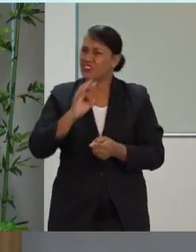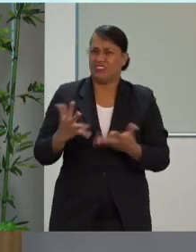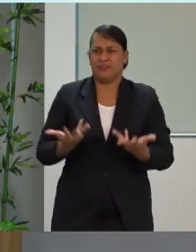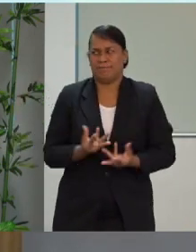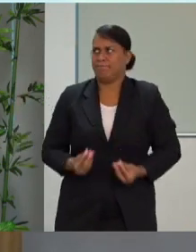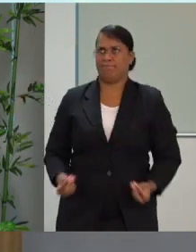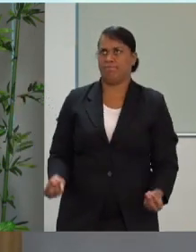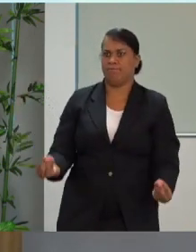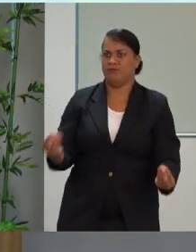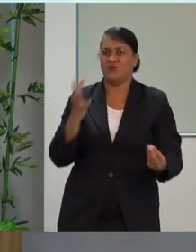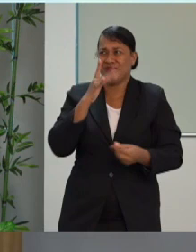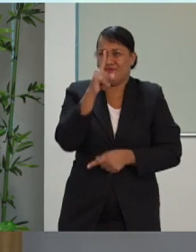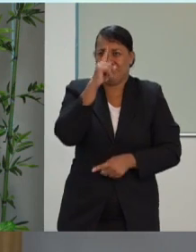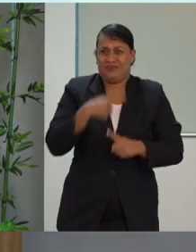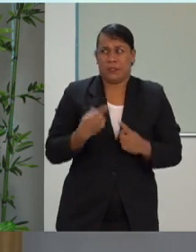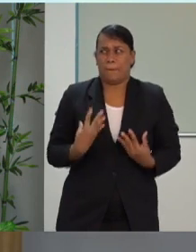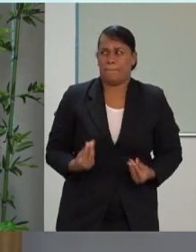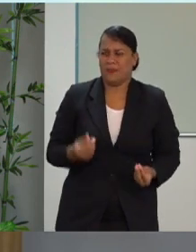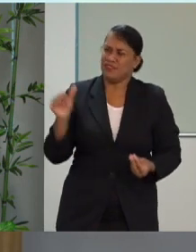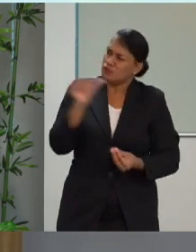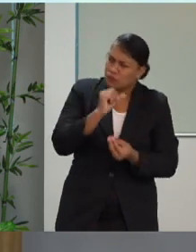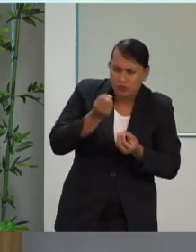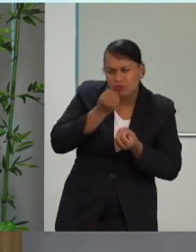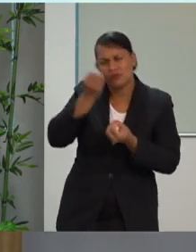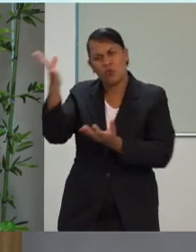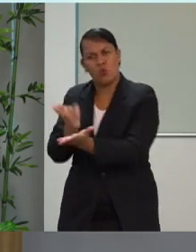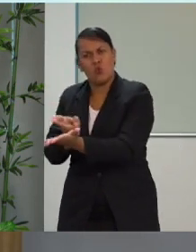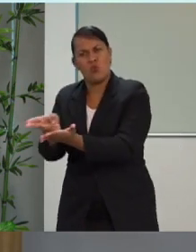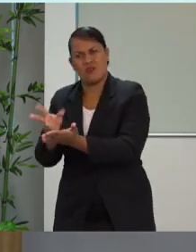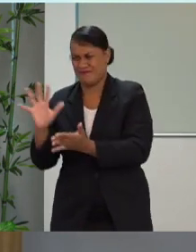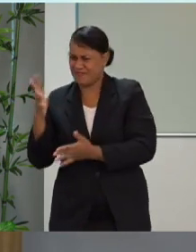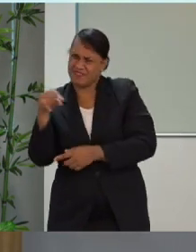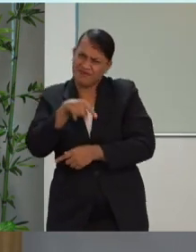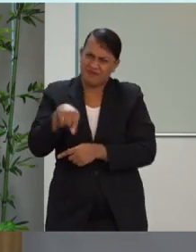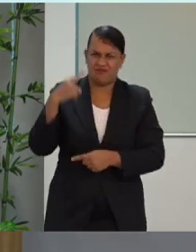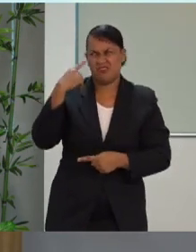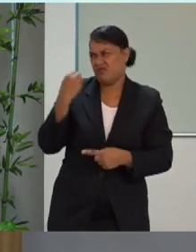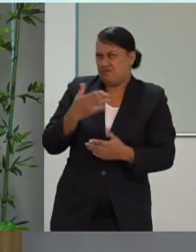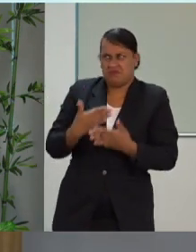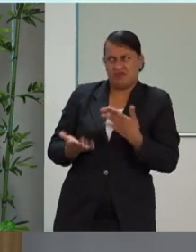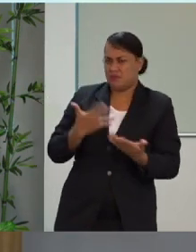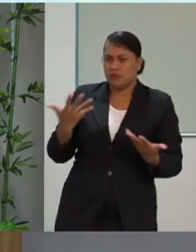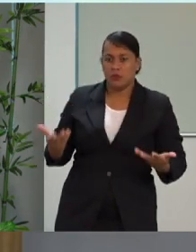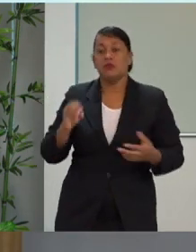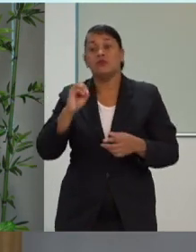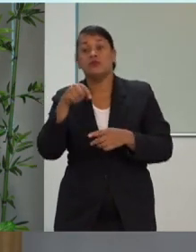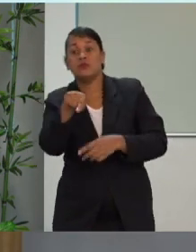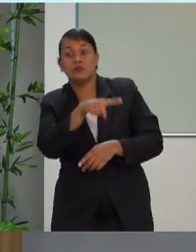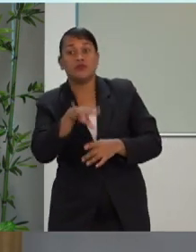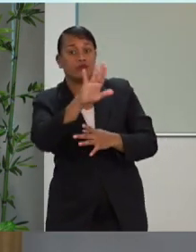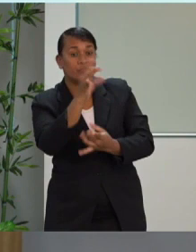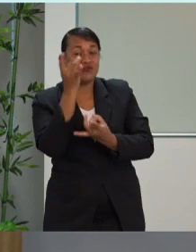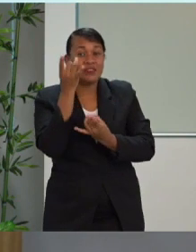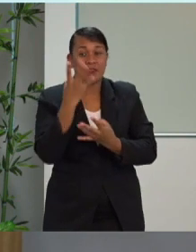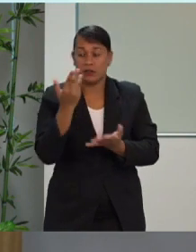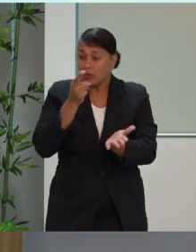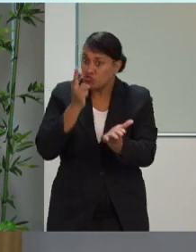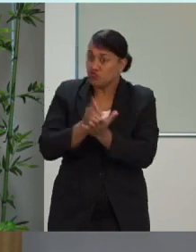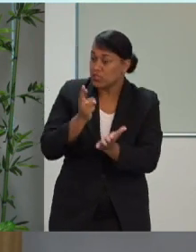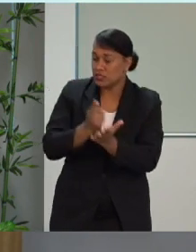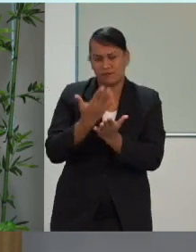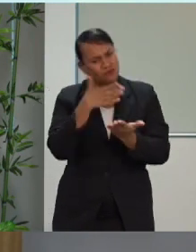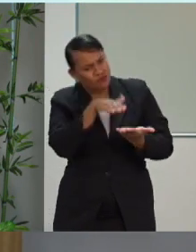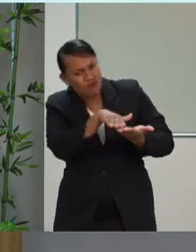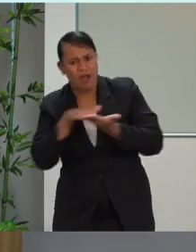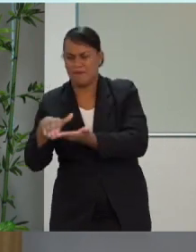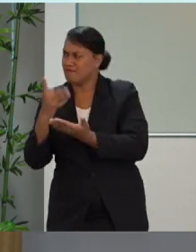may think are trivial, but may turn out to be the critical information that helps and supports our